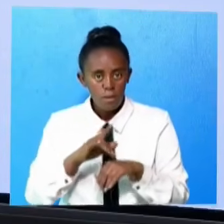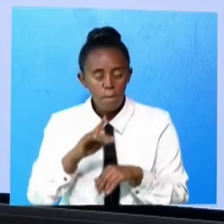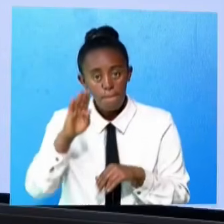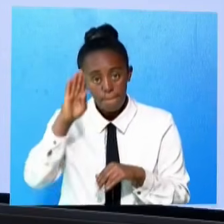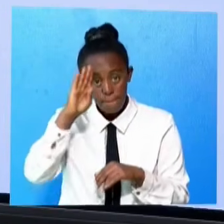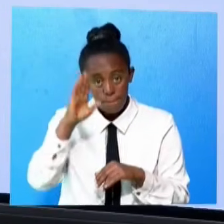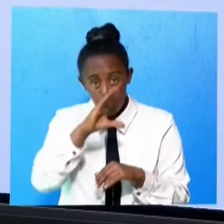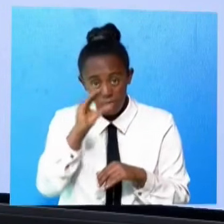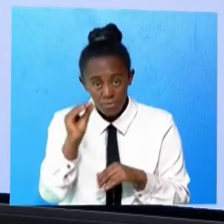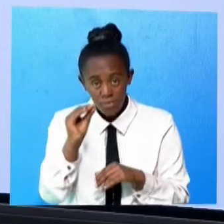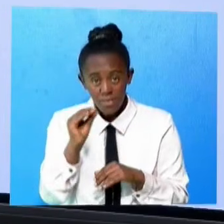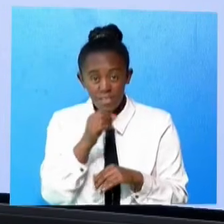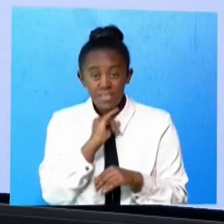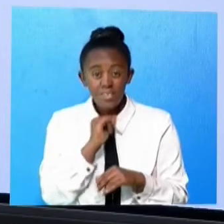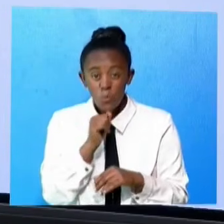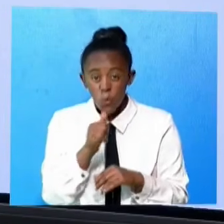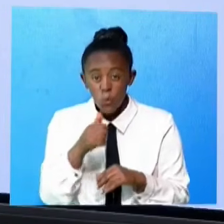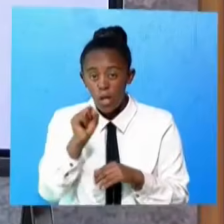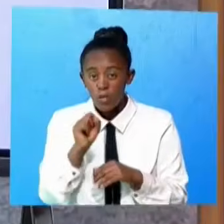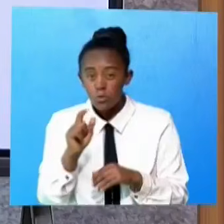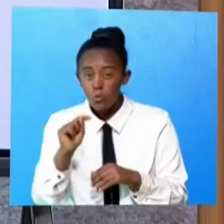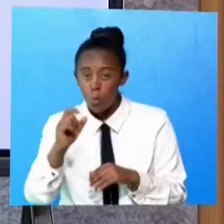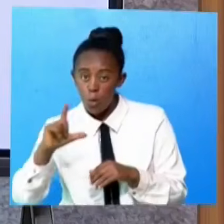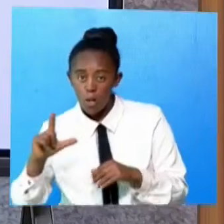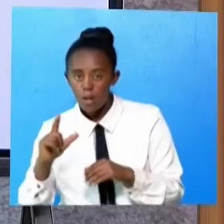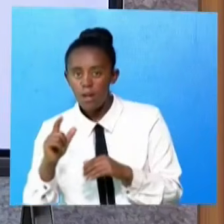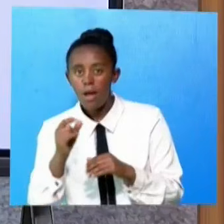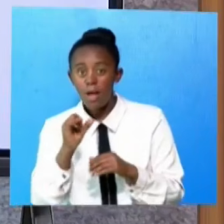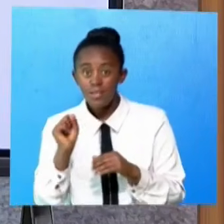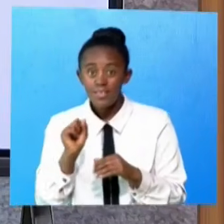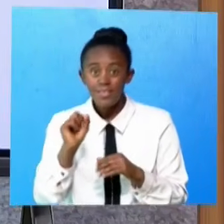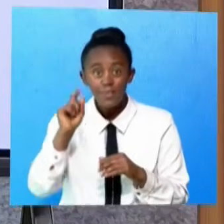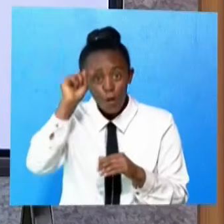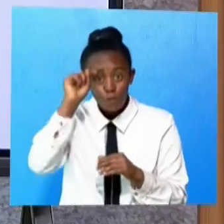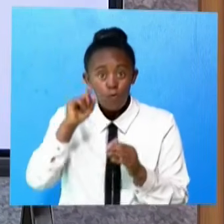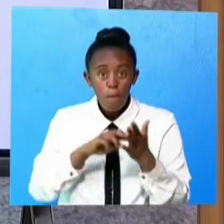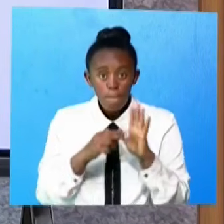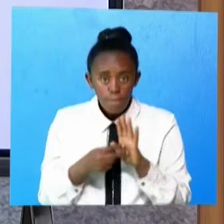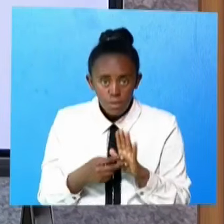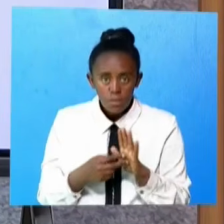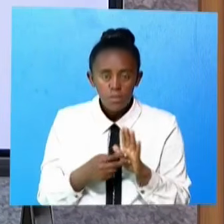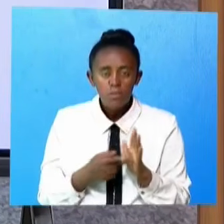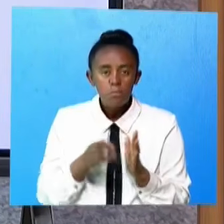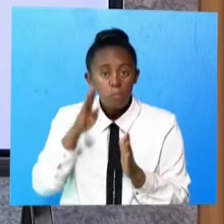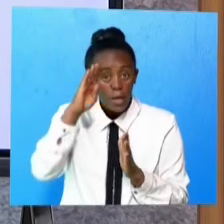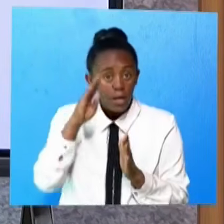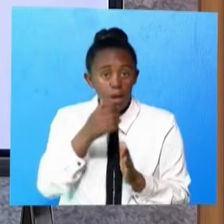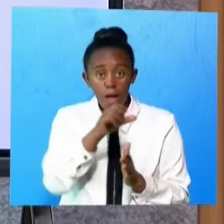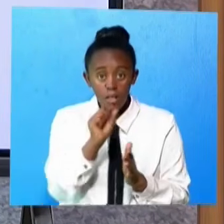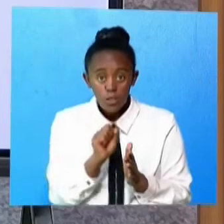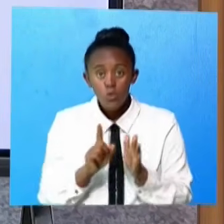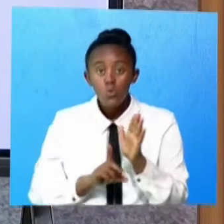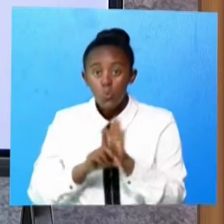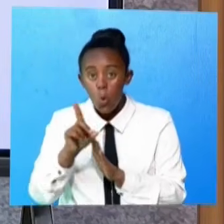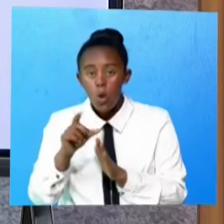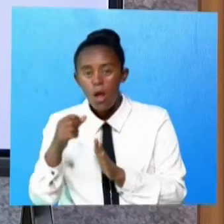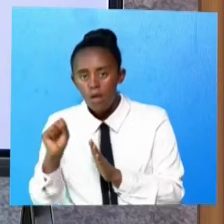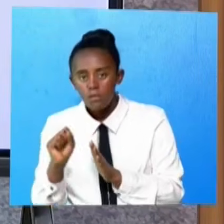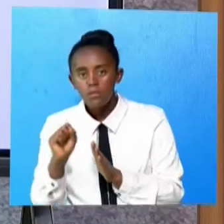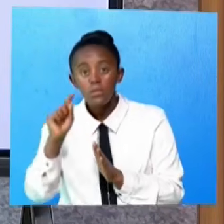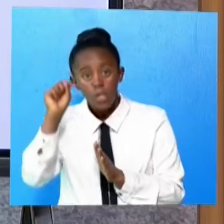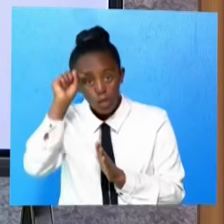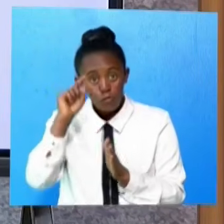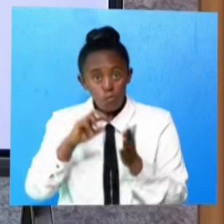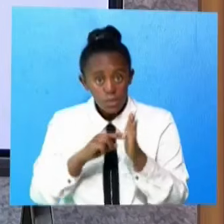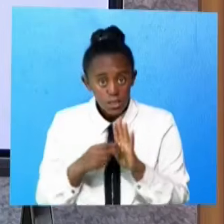is not as tall as Tasfu, means who is taller. Bakala is not as tall as Tasfu, means